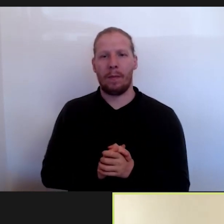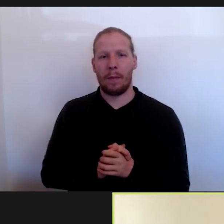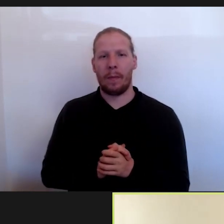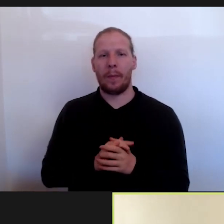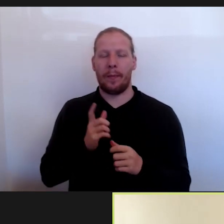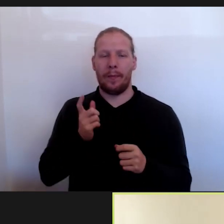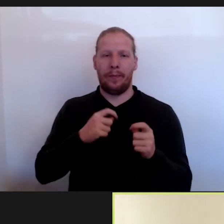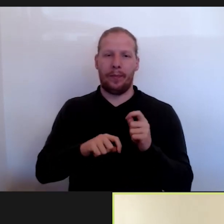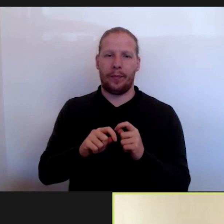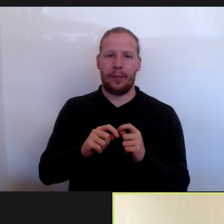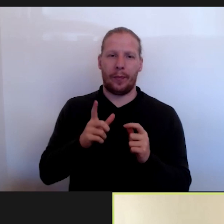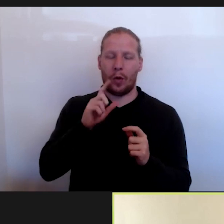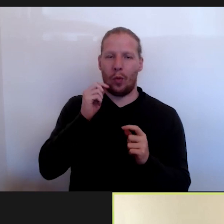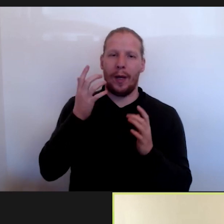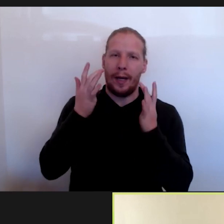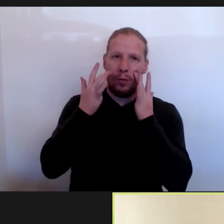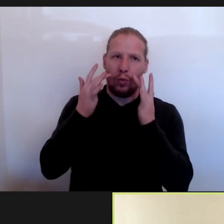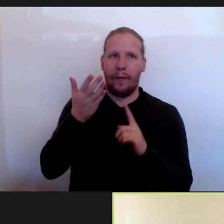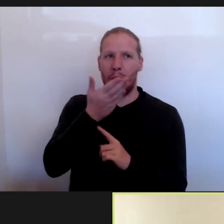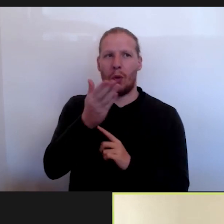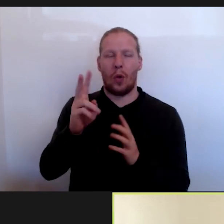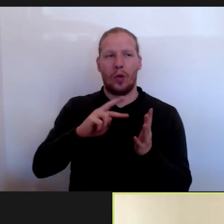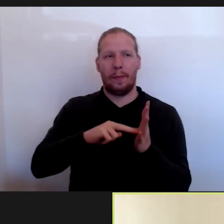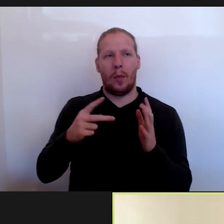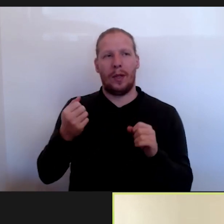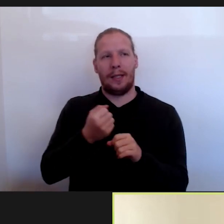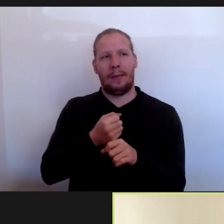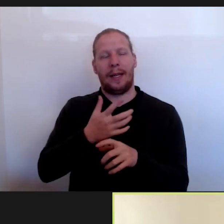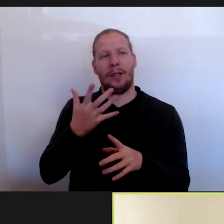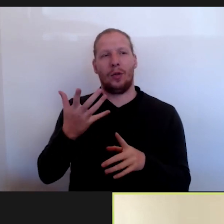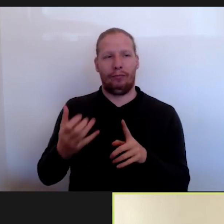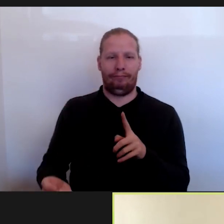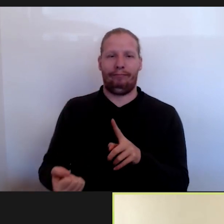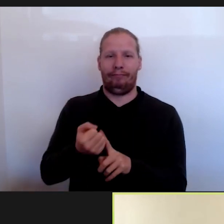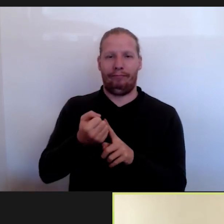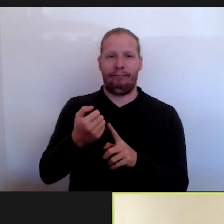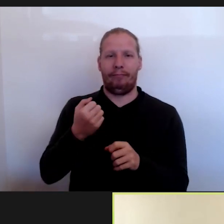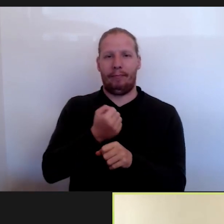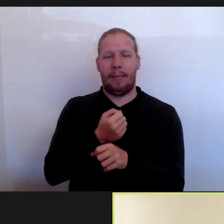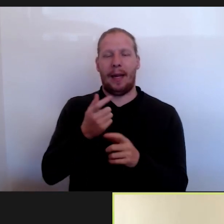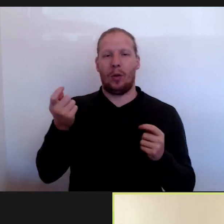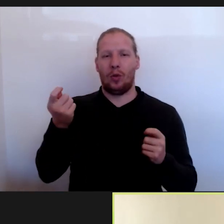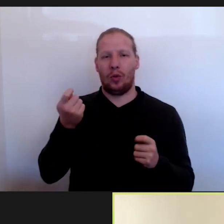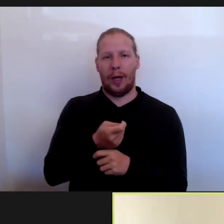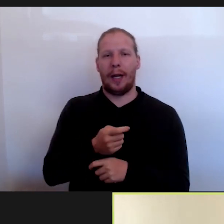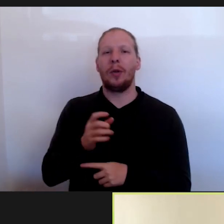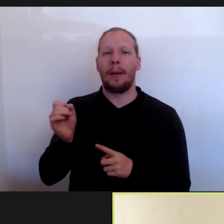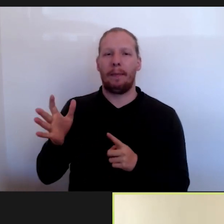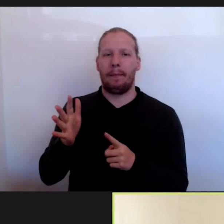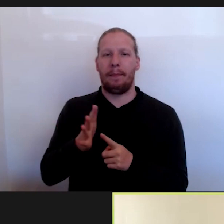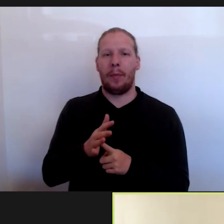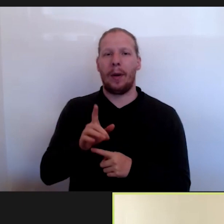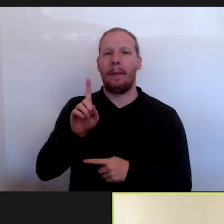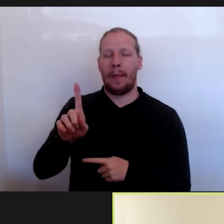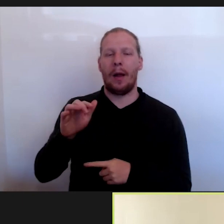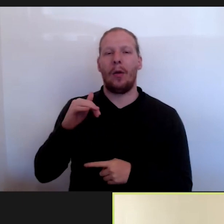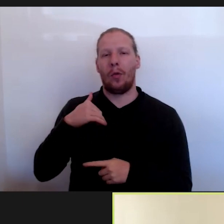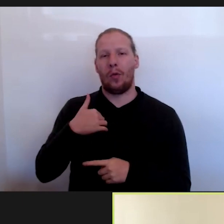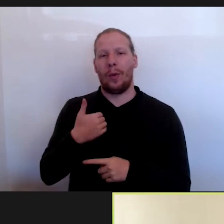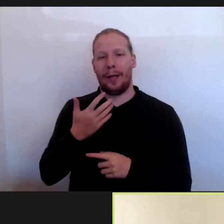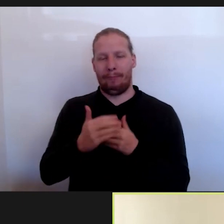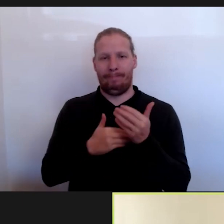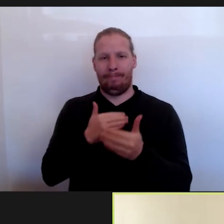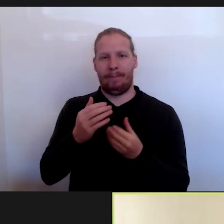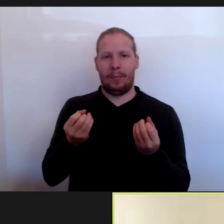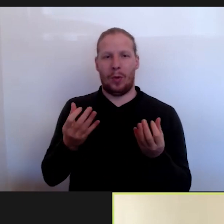put on the policymakers to create changes, it is very important thing to do. But we have to be willing to learn and unlearn a lot of things